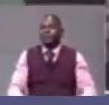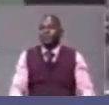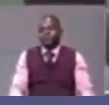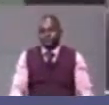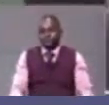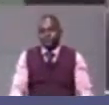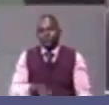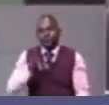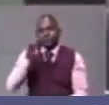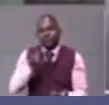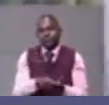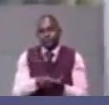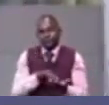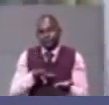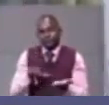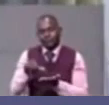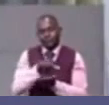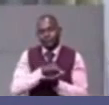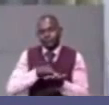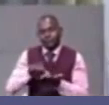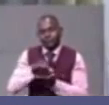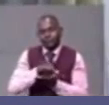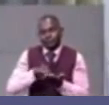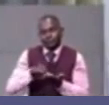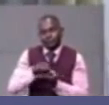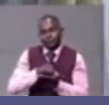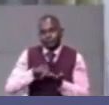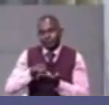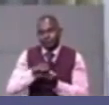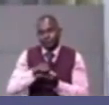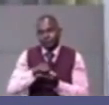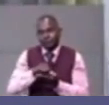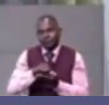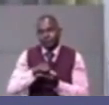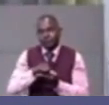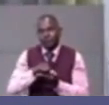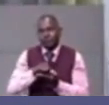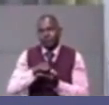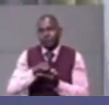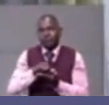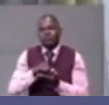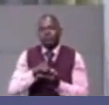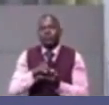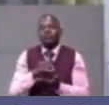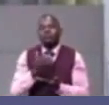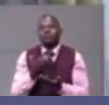So for the record, airfields. Yes, airfields, okay.